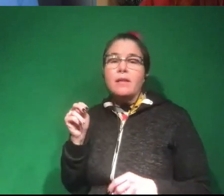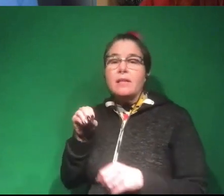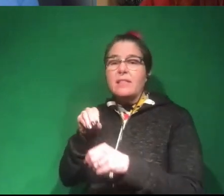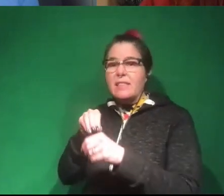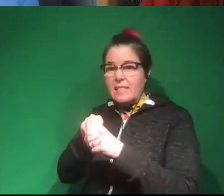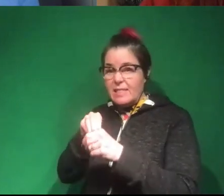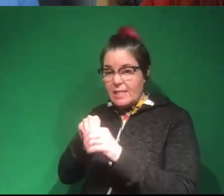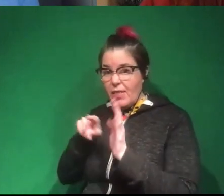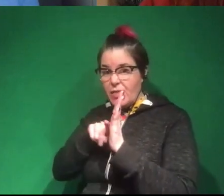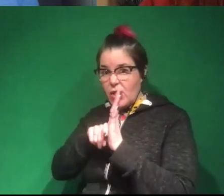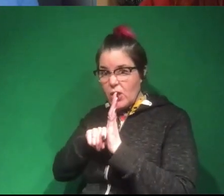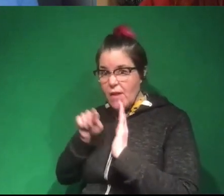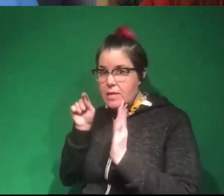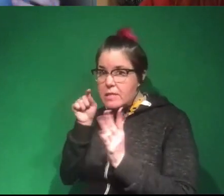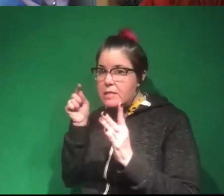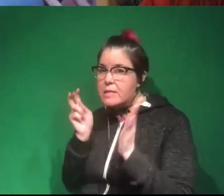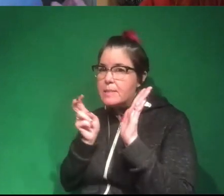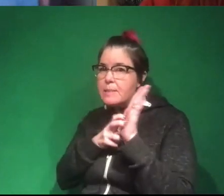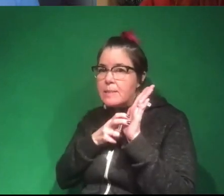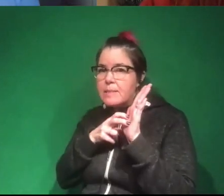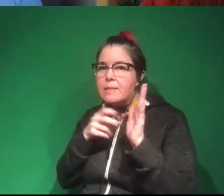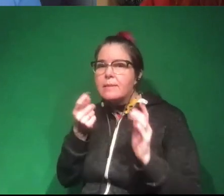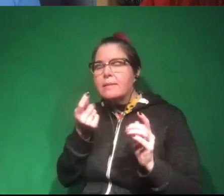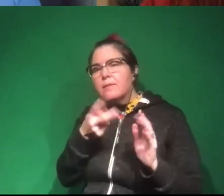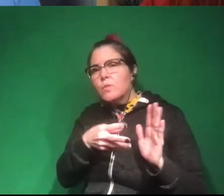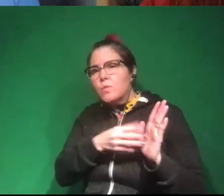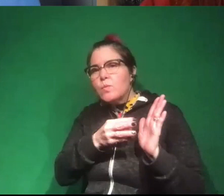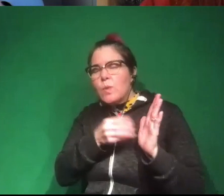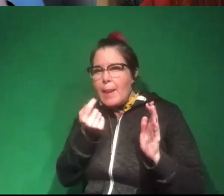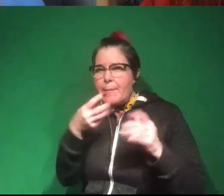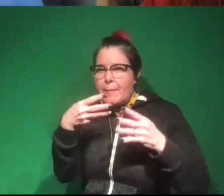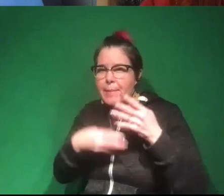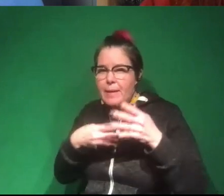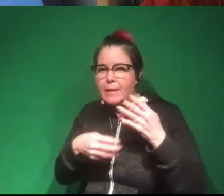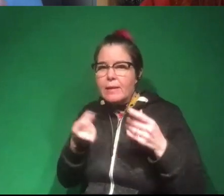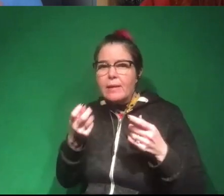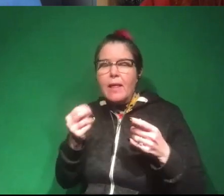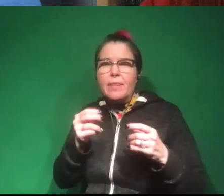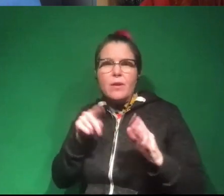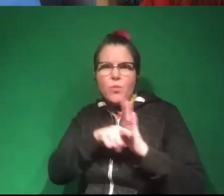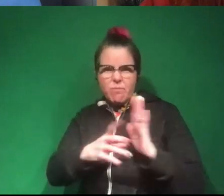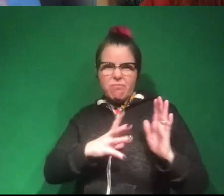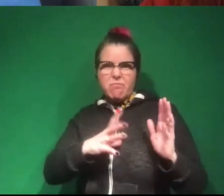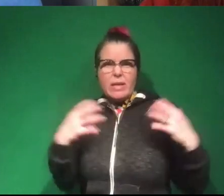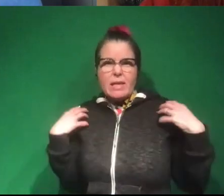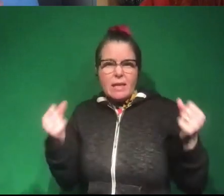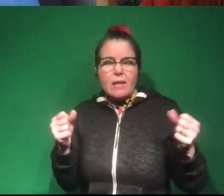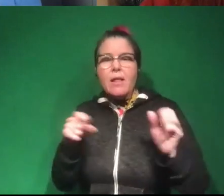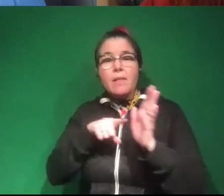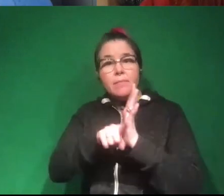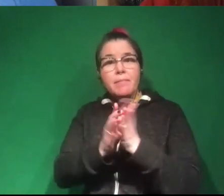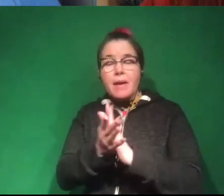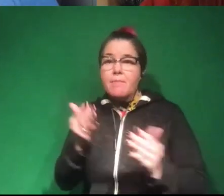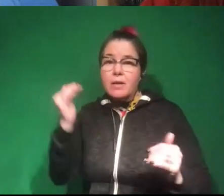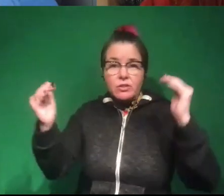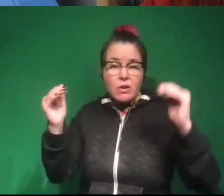and suck out a little bit of their blood, their hemolymph. Um, and then they heal up fine, and those larvae become adult ants,